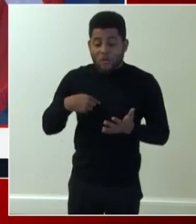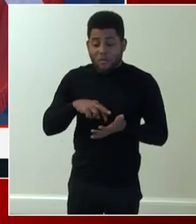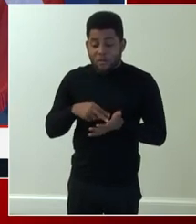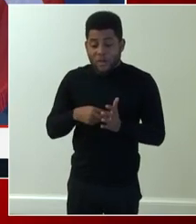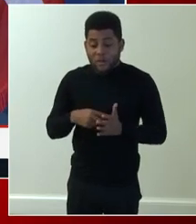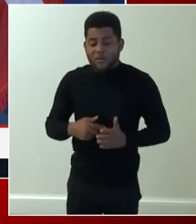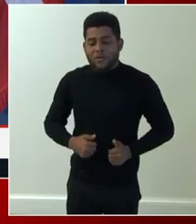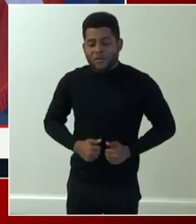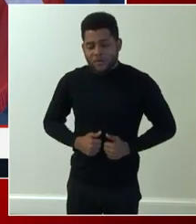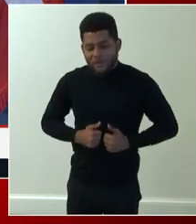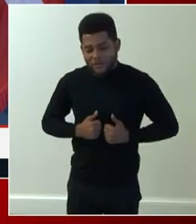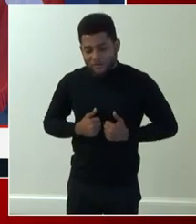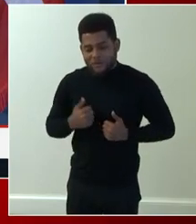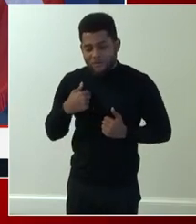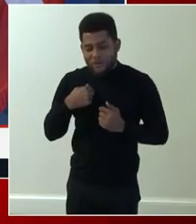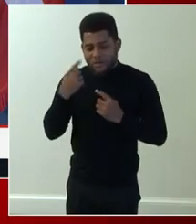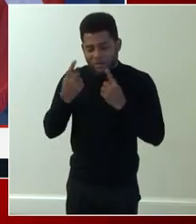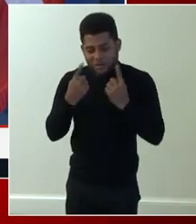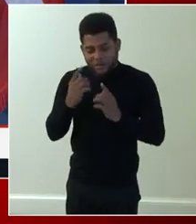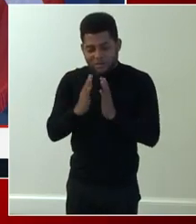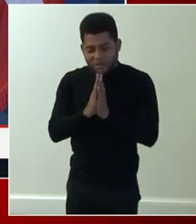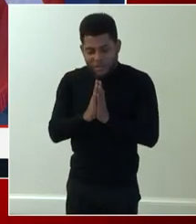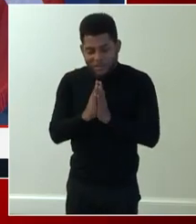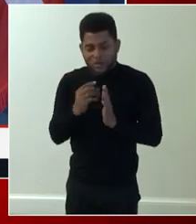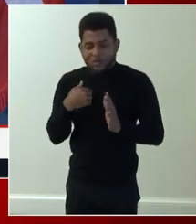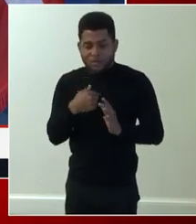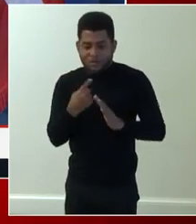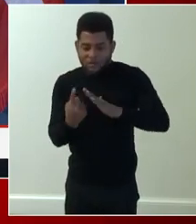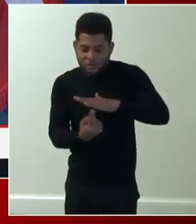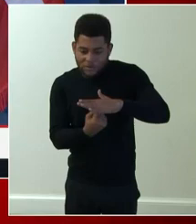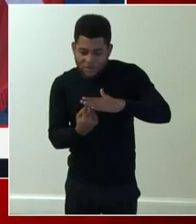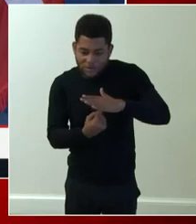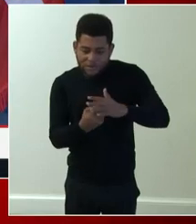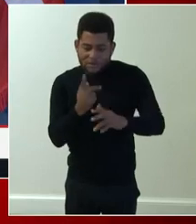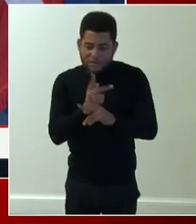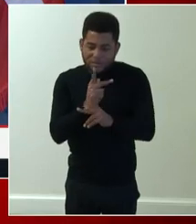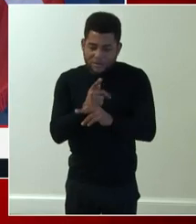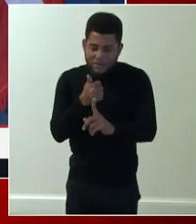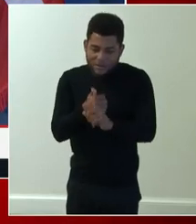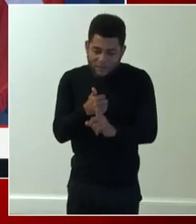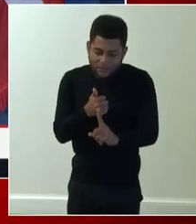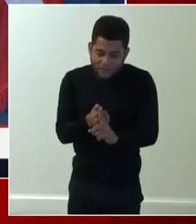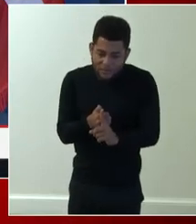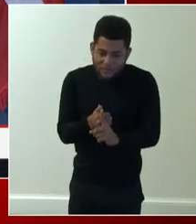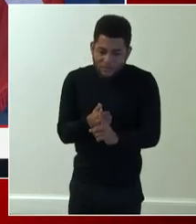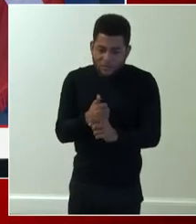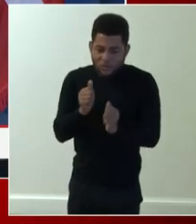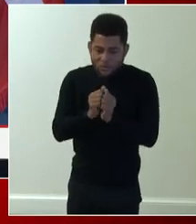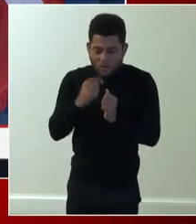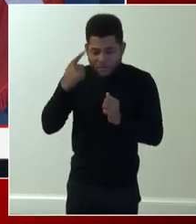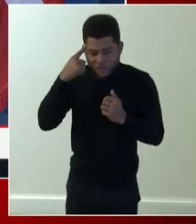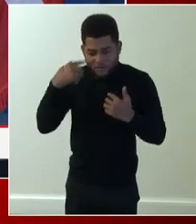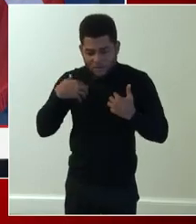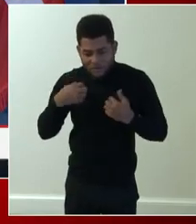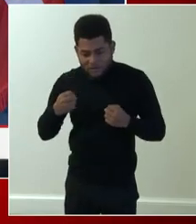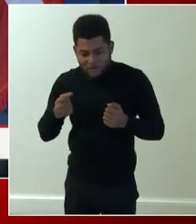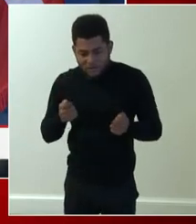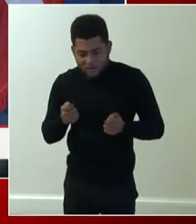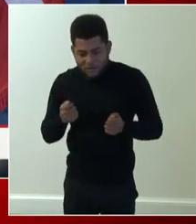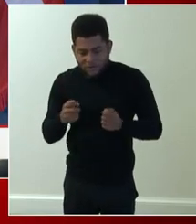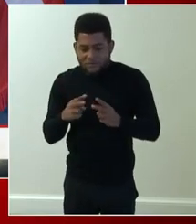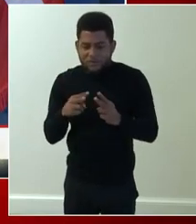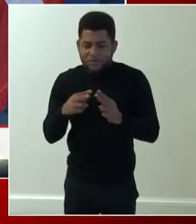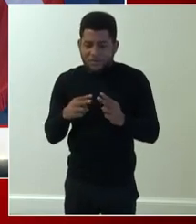in my thoughts as they isolate, take care of themselves, deal with their mental health. That's very,